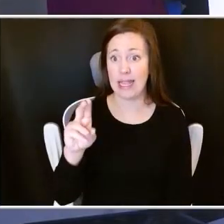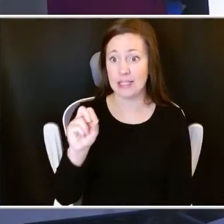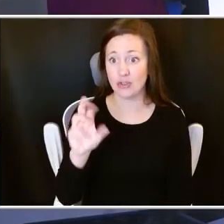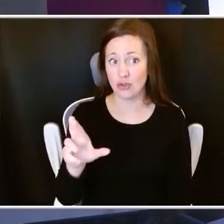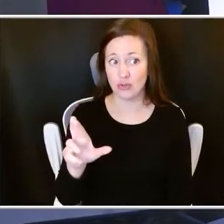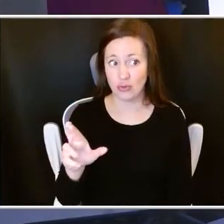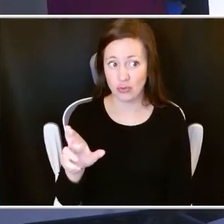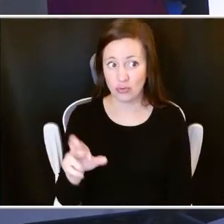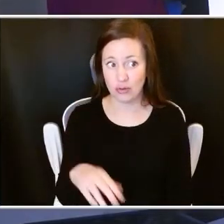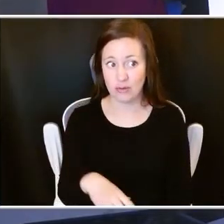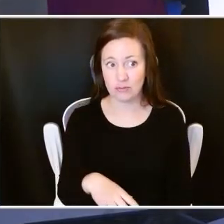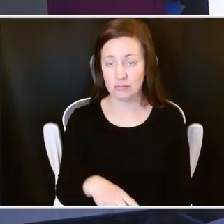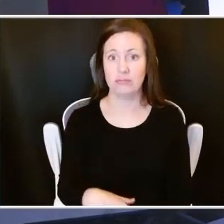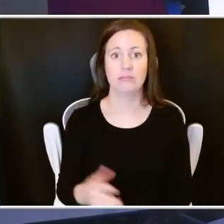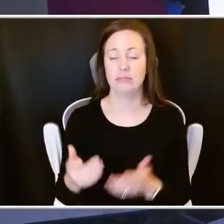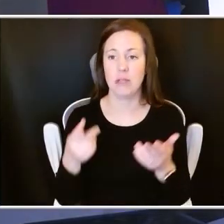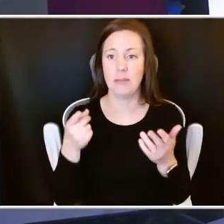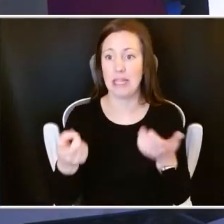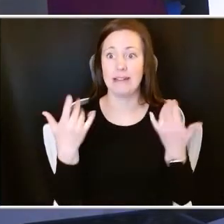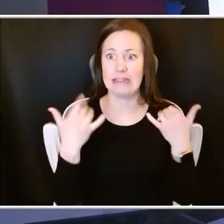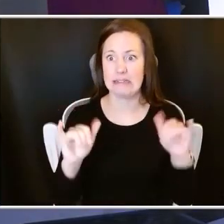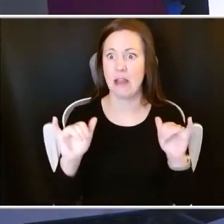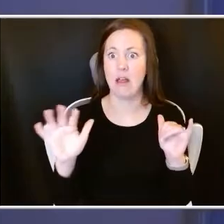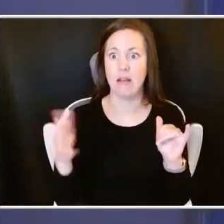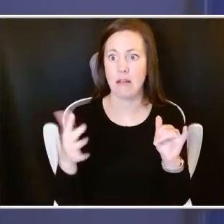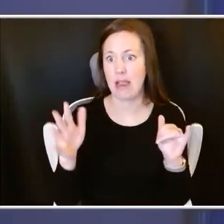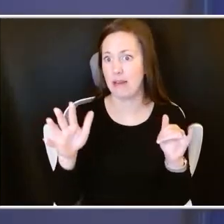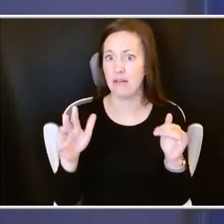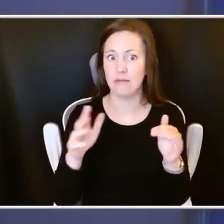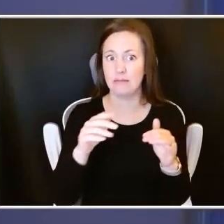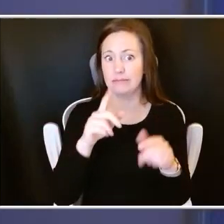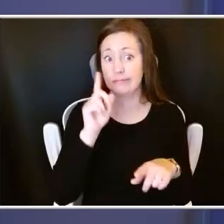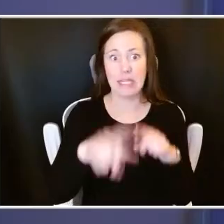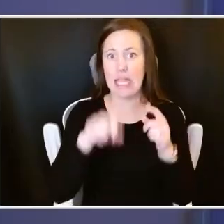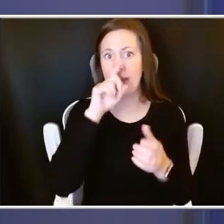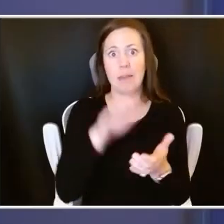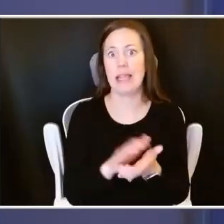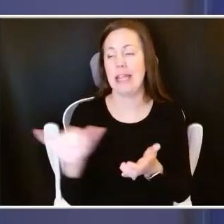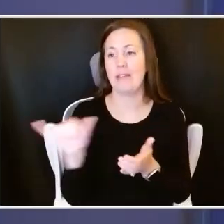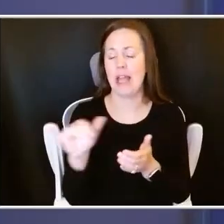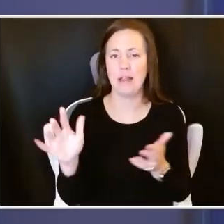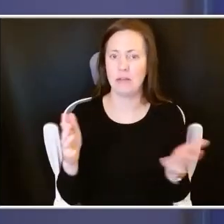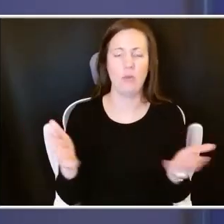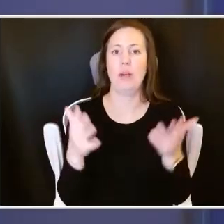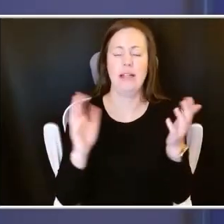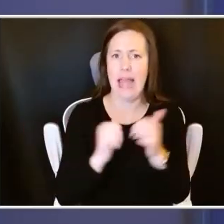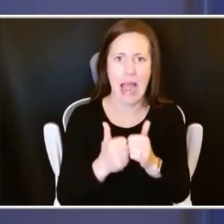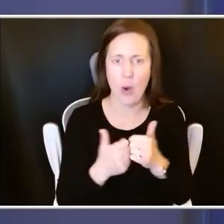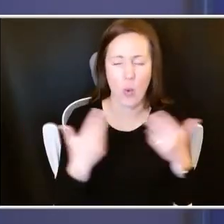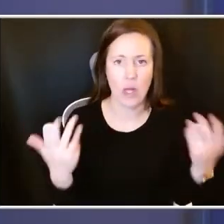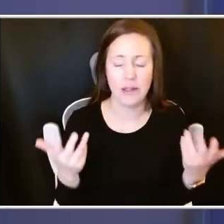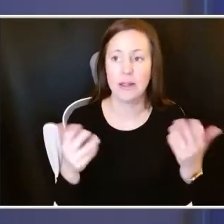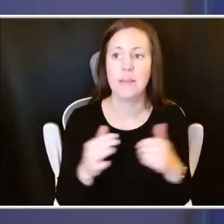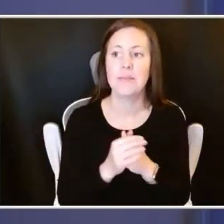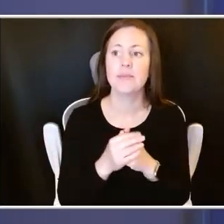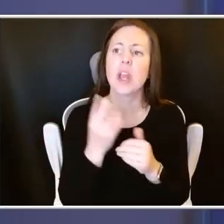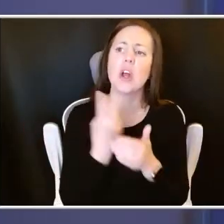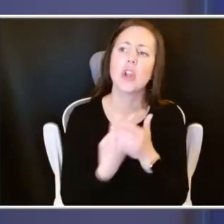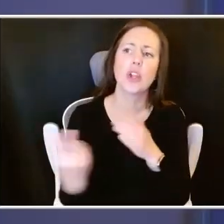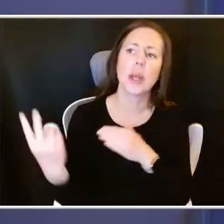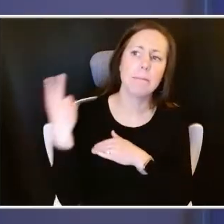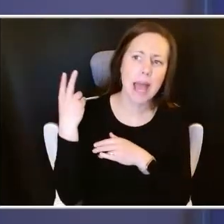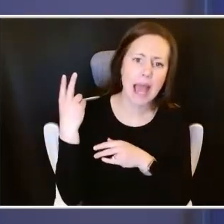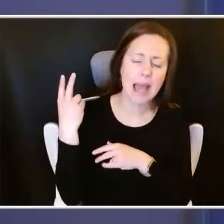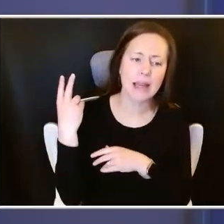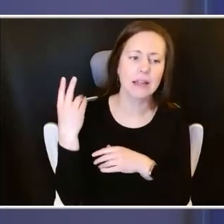You still kind of go into a disbelief. You're like, well, how can that be? You know, looking back now, that this